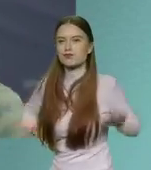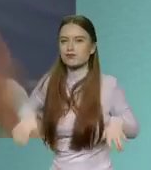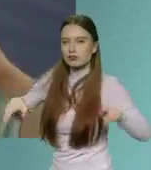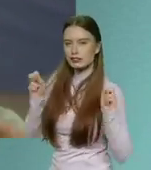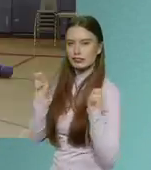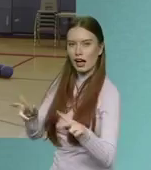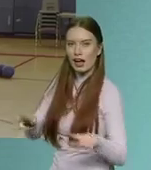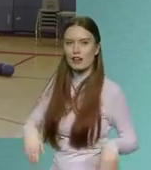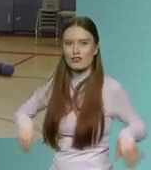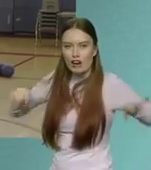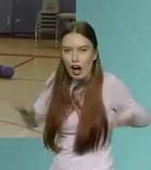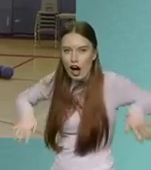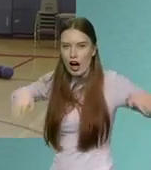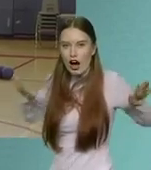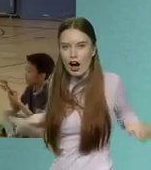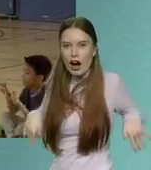style.